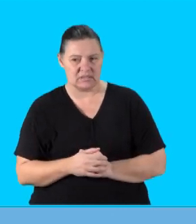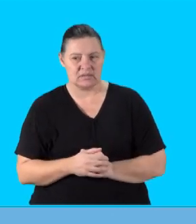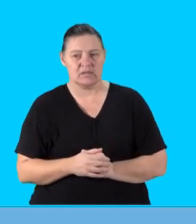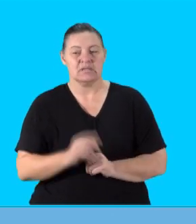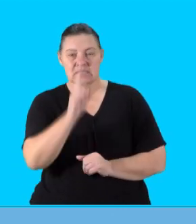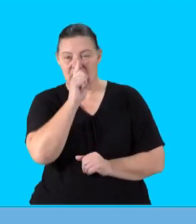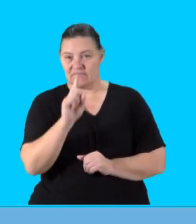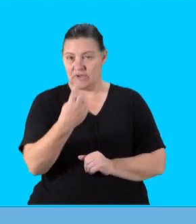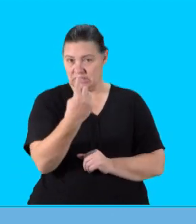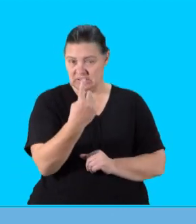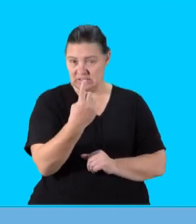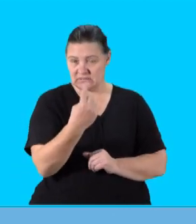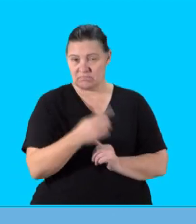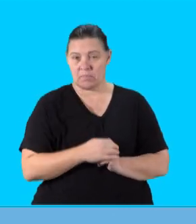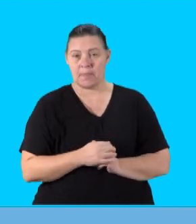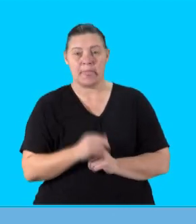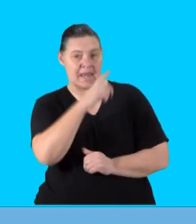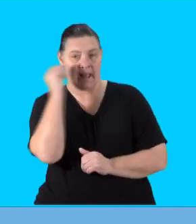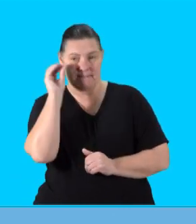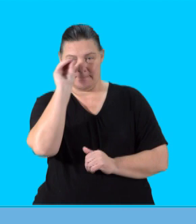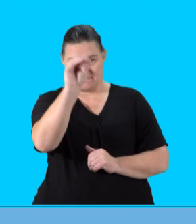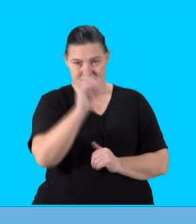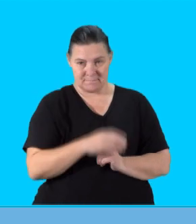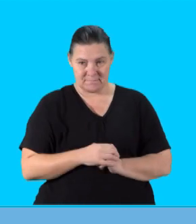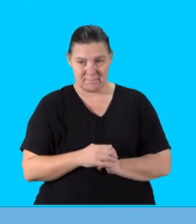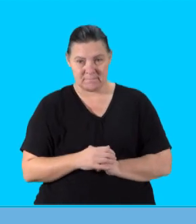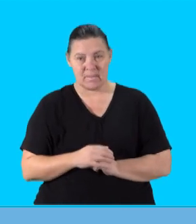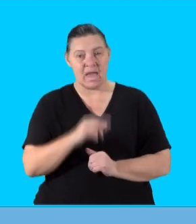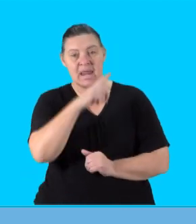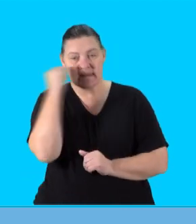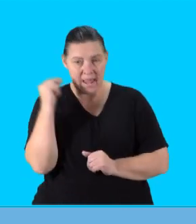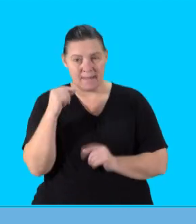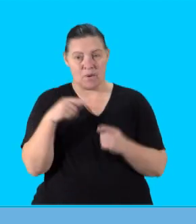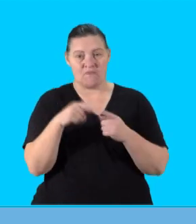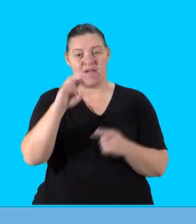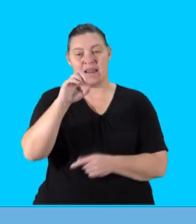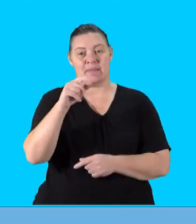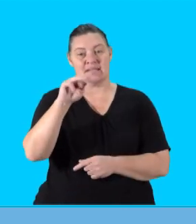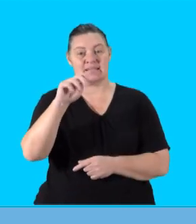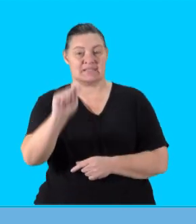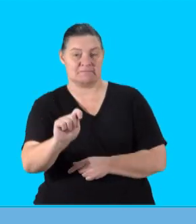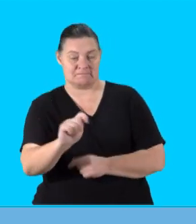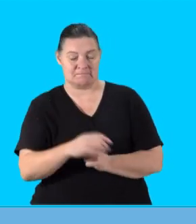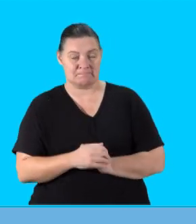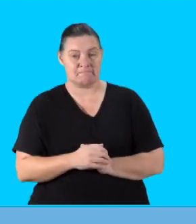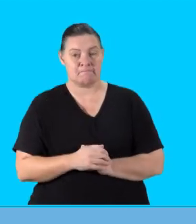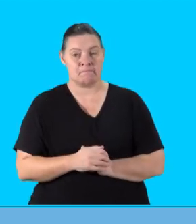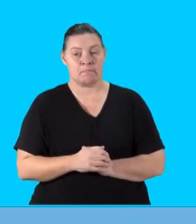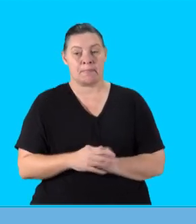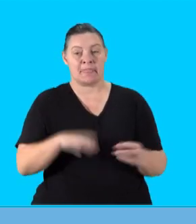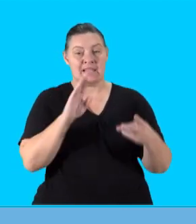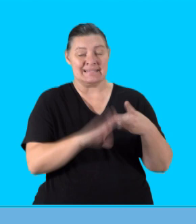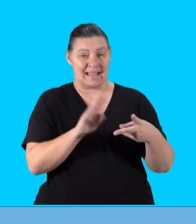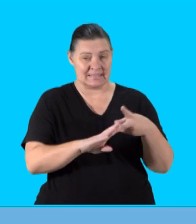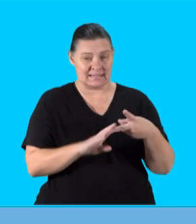the first one there, it is the name. It is the name of the element or the element's name. And then the second